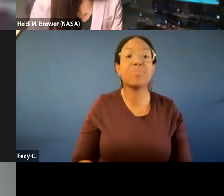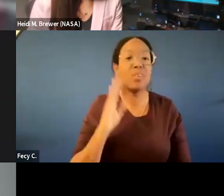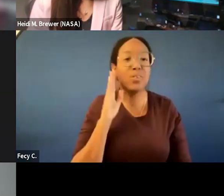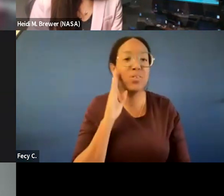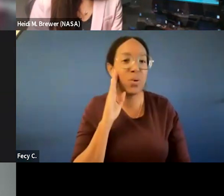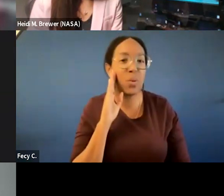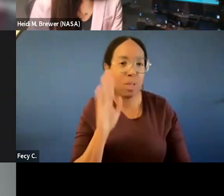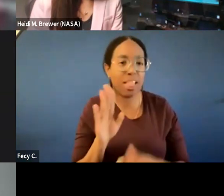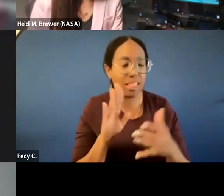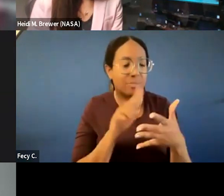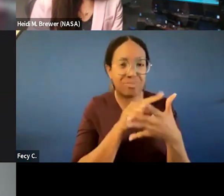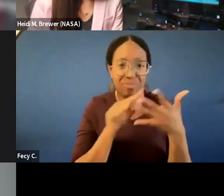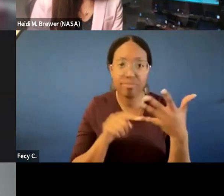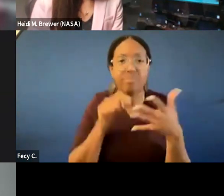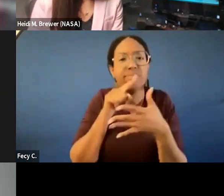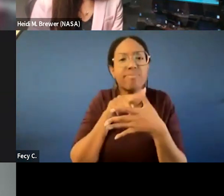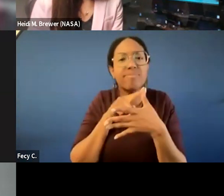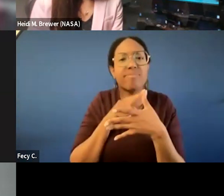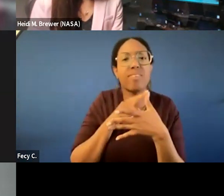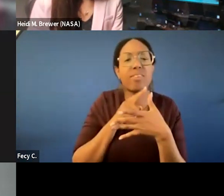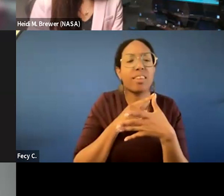a couple of these. One is